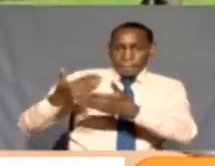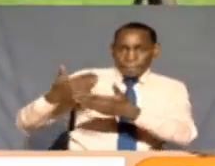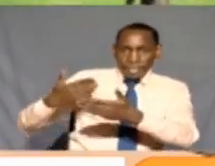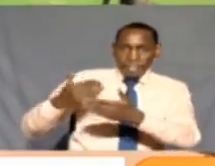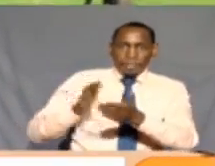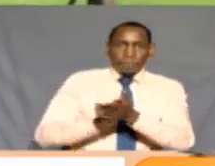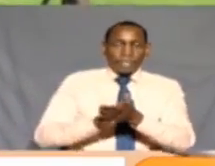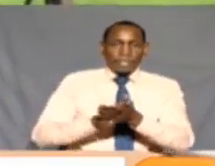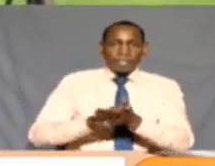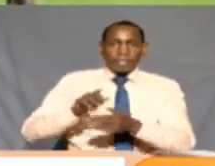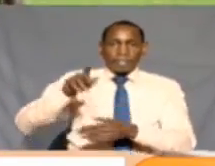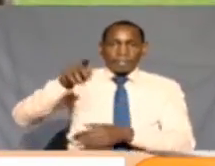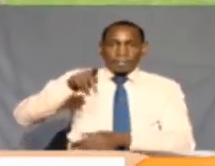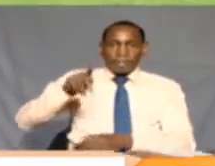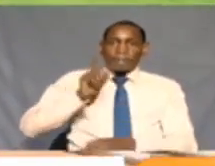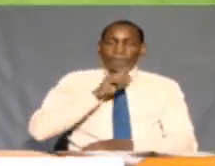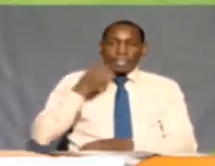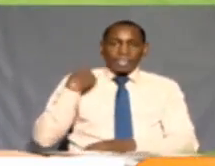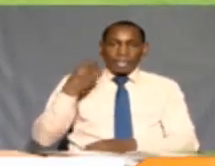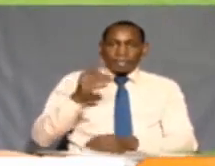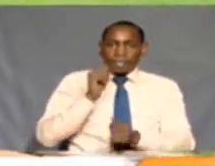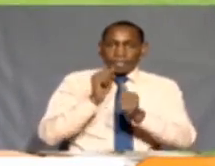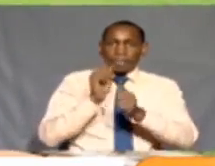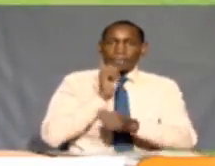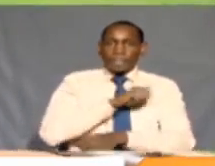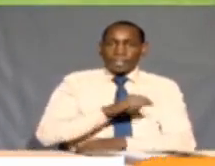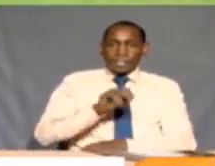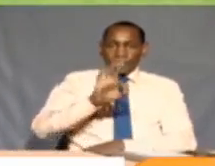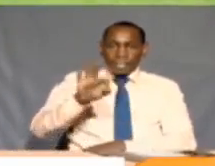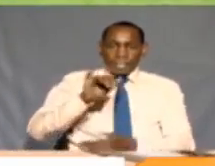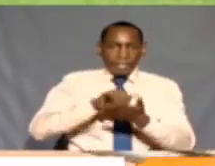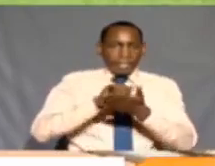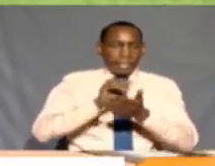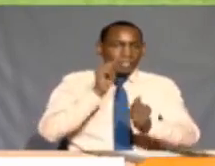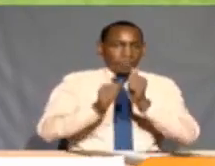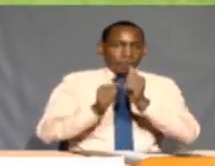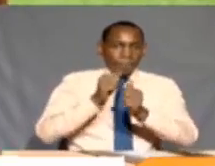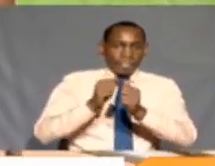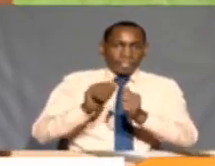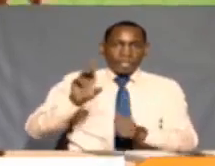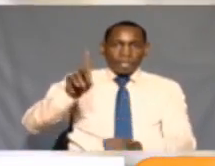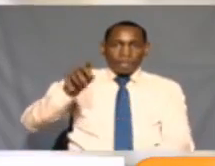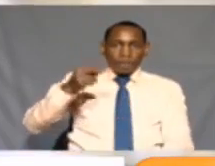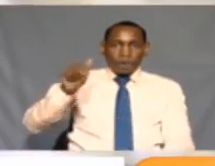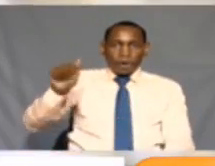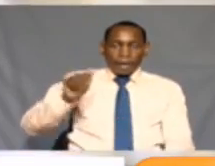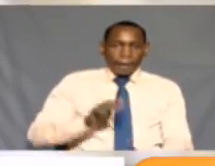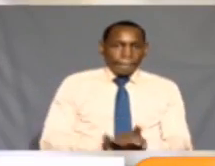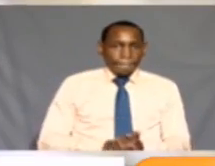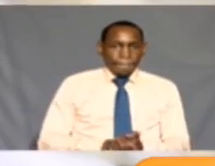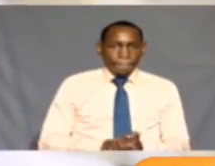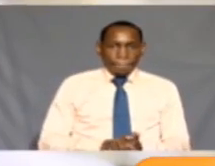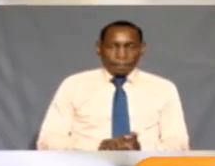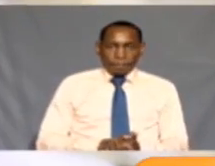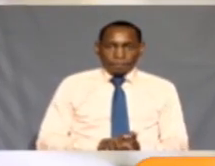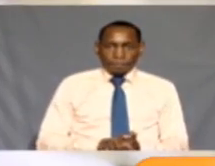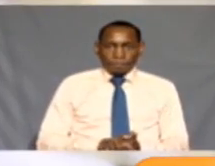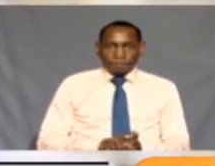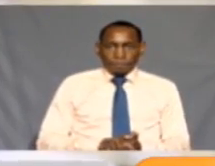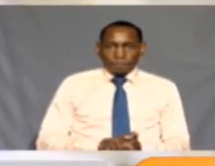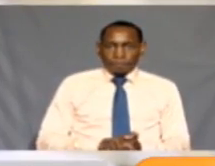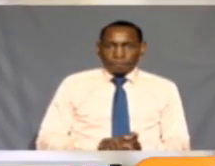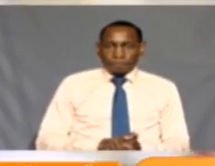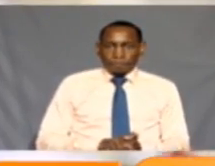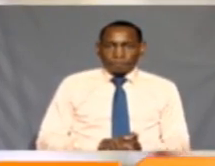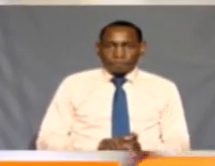her. Selaja Pleting finished third, competing the quartet who will compete in Doha. Under World Championship, I need a